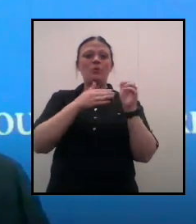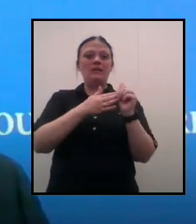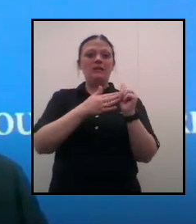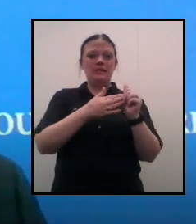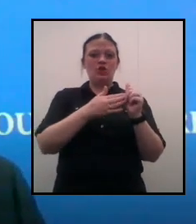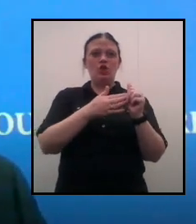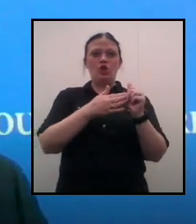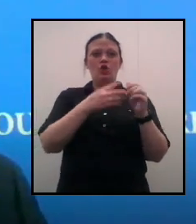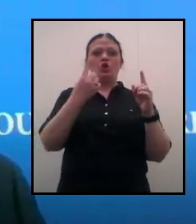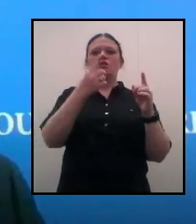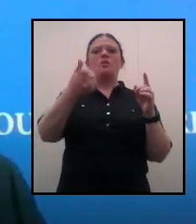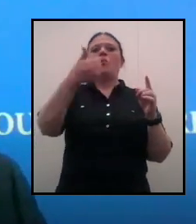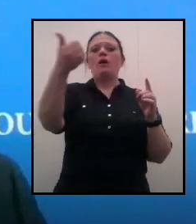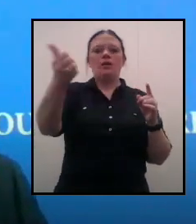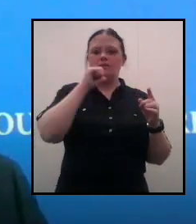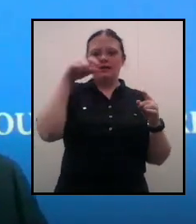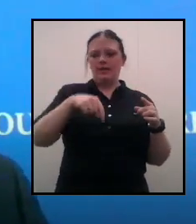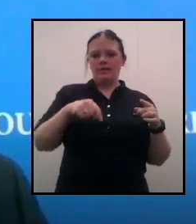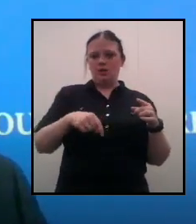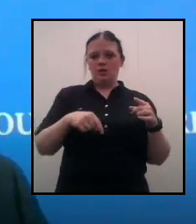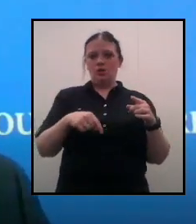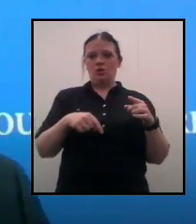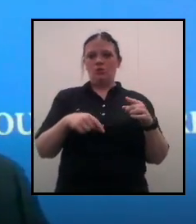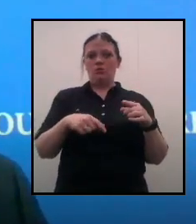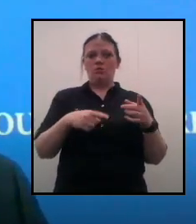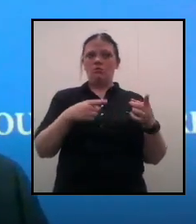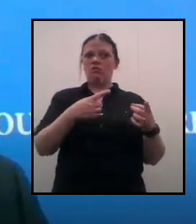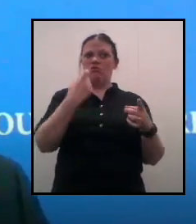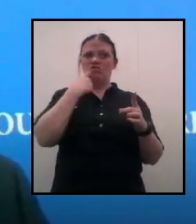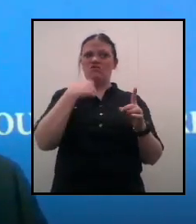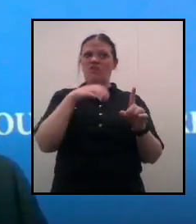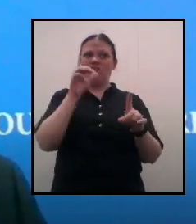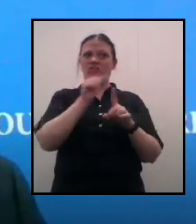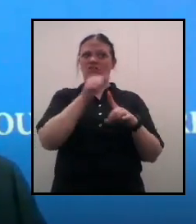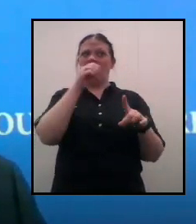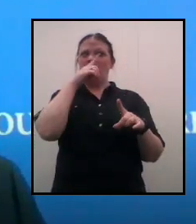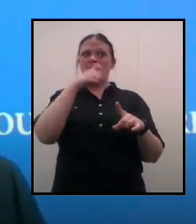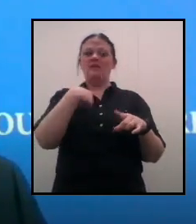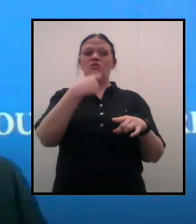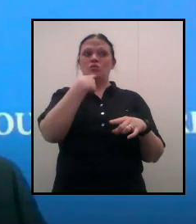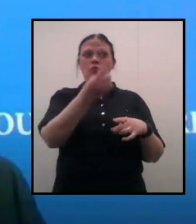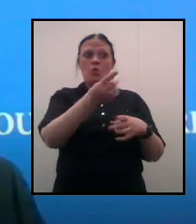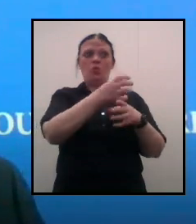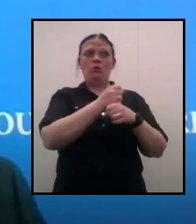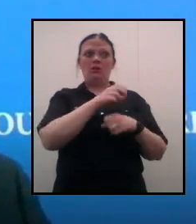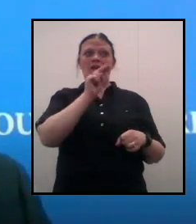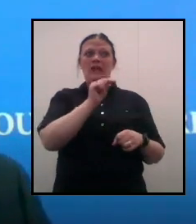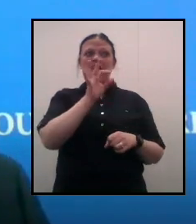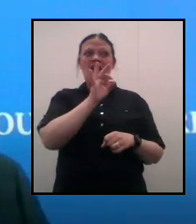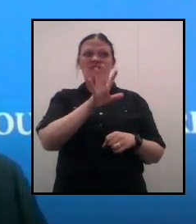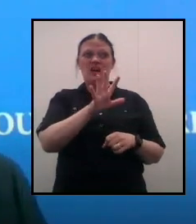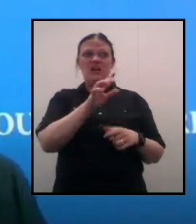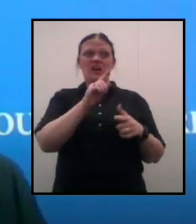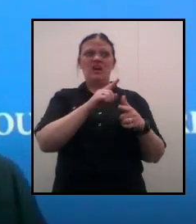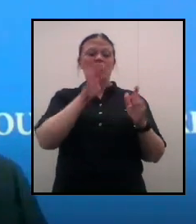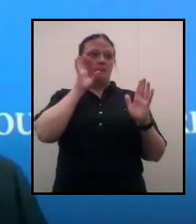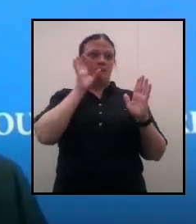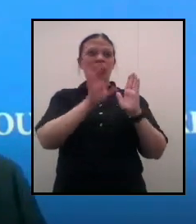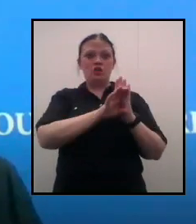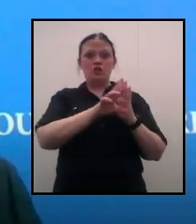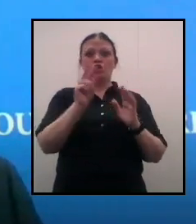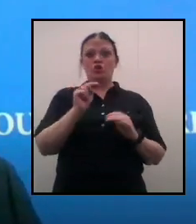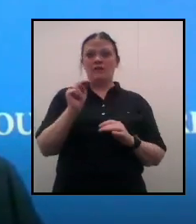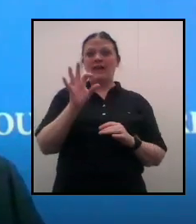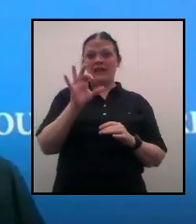elsewhere, not in Western New York, that they just got ripped off because they were told they were getting N95 masks, and they had a picture of what